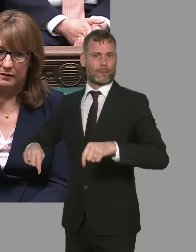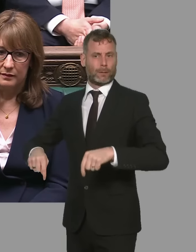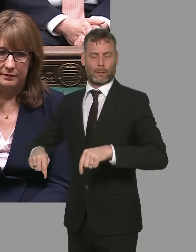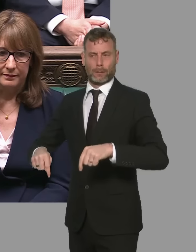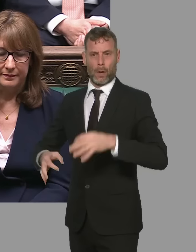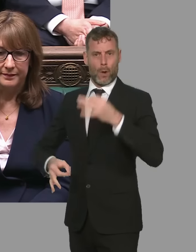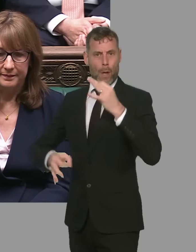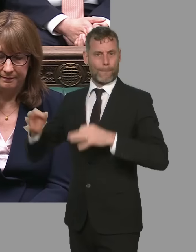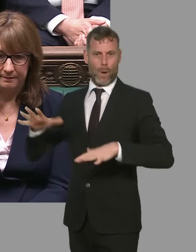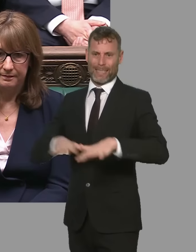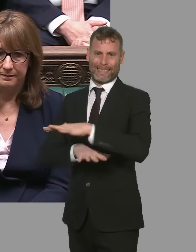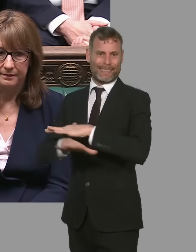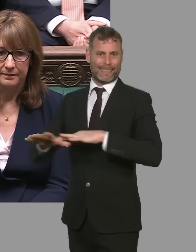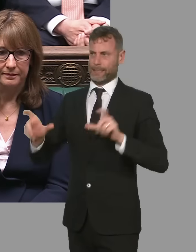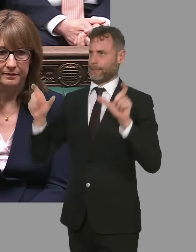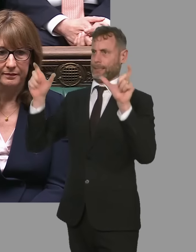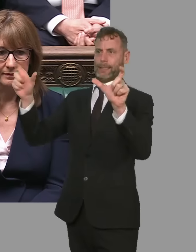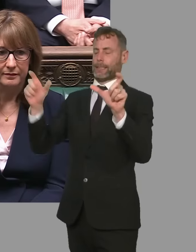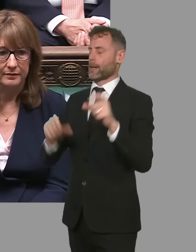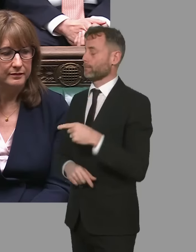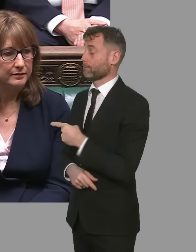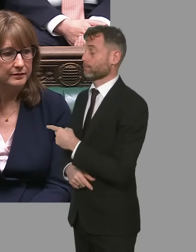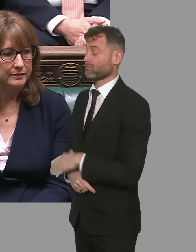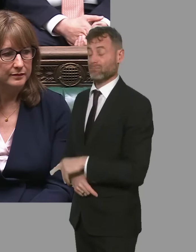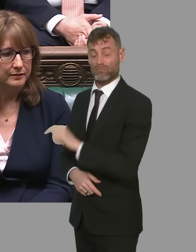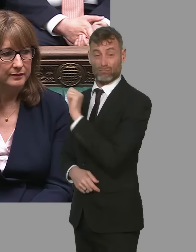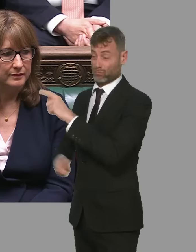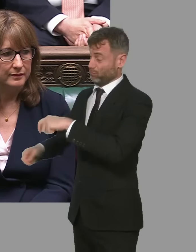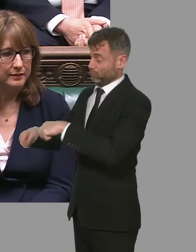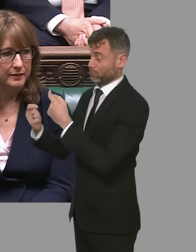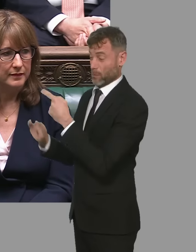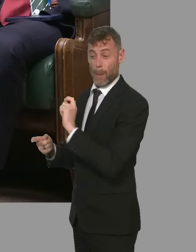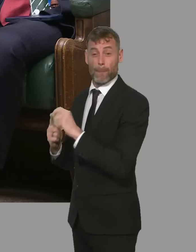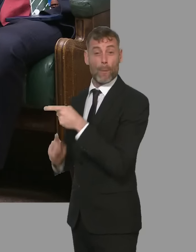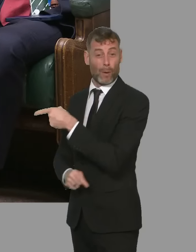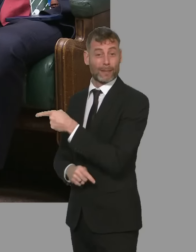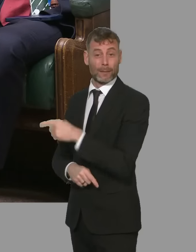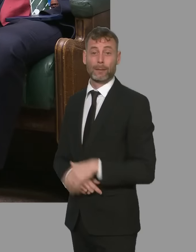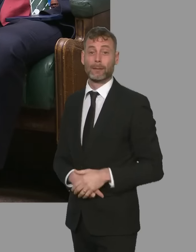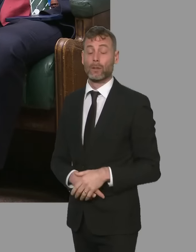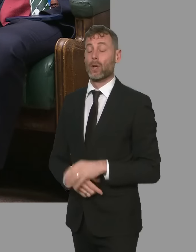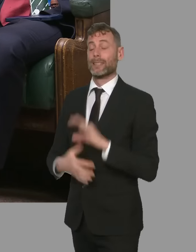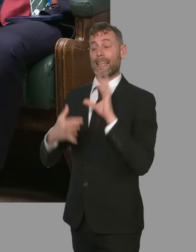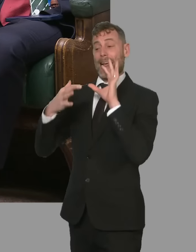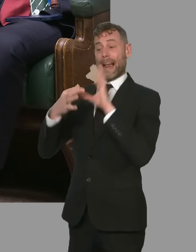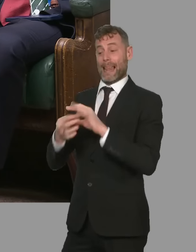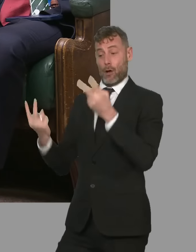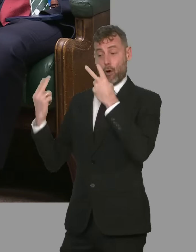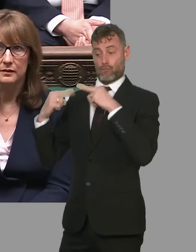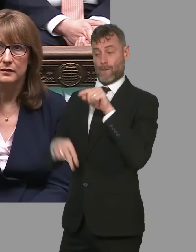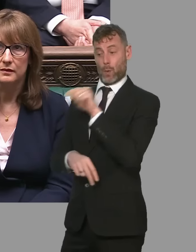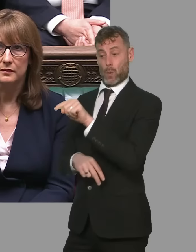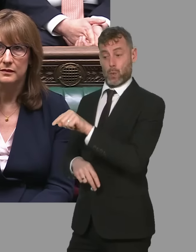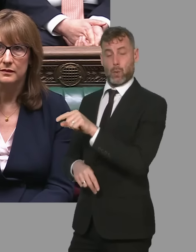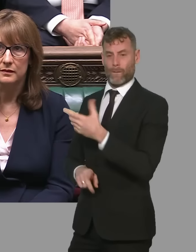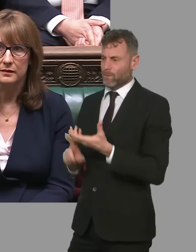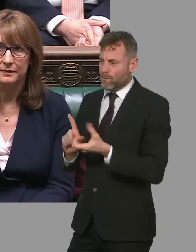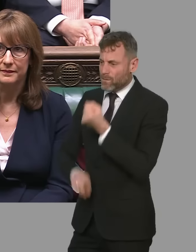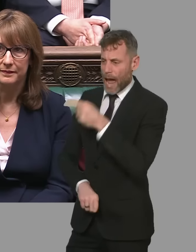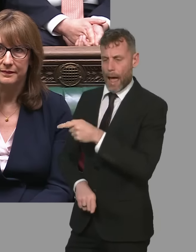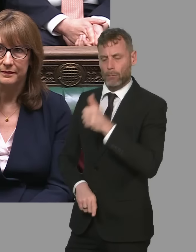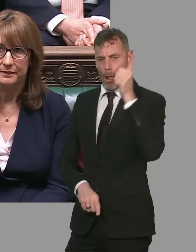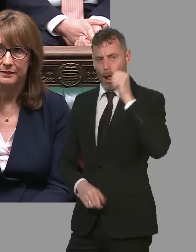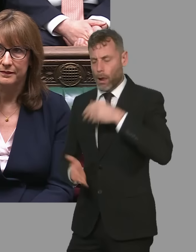statement later on the Rycroft review, which sets out the stark threats posed by illicit finance. I can tell the House